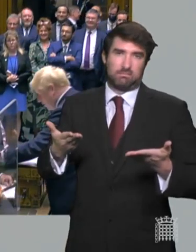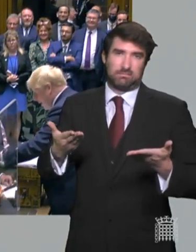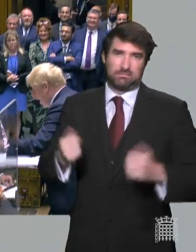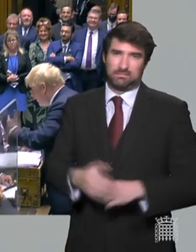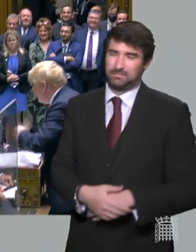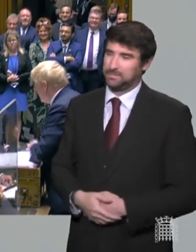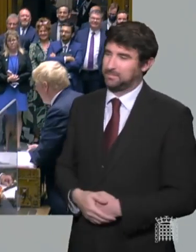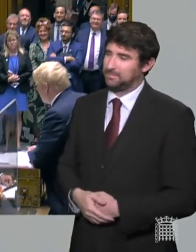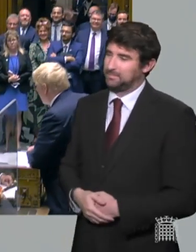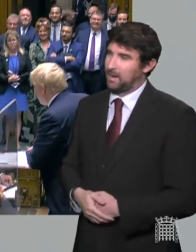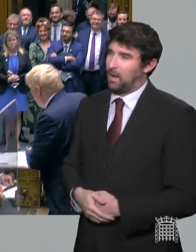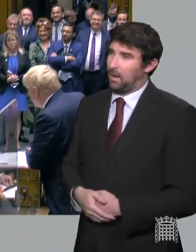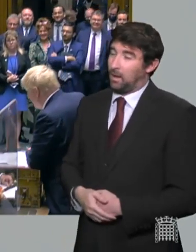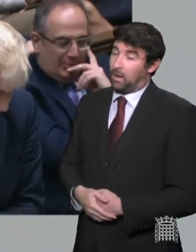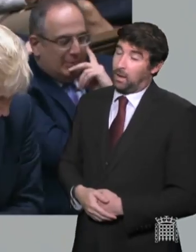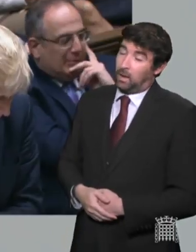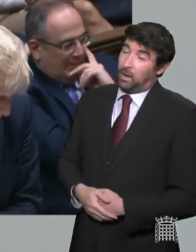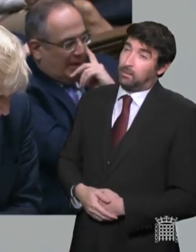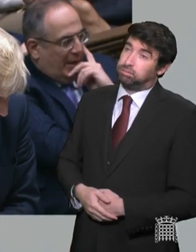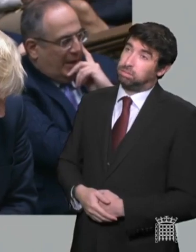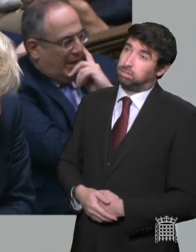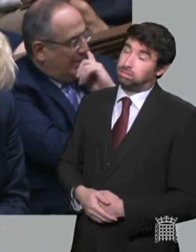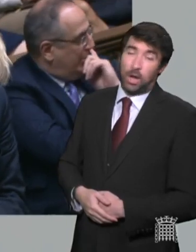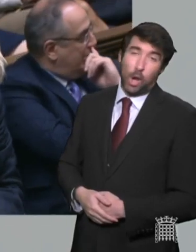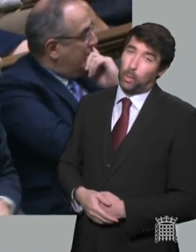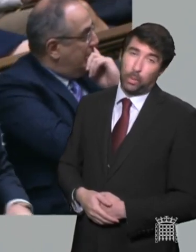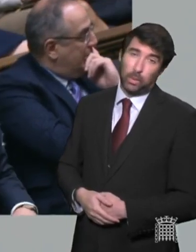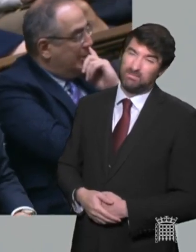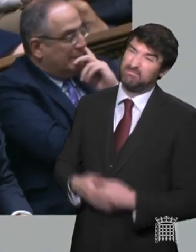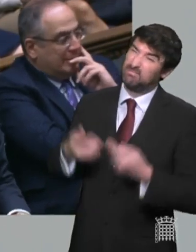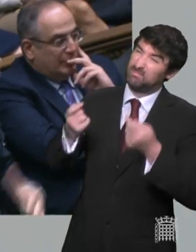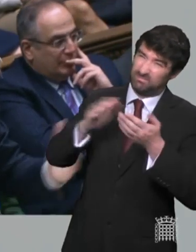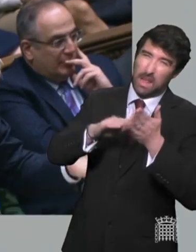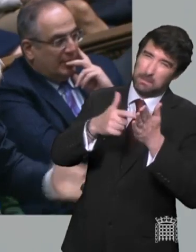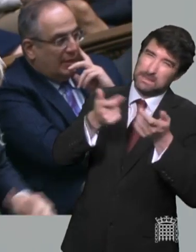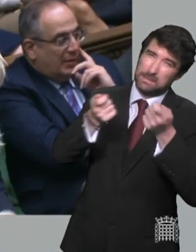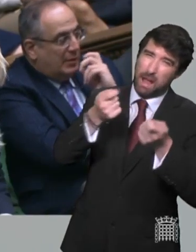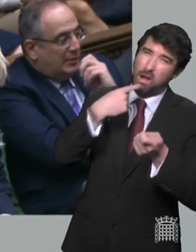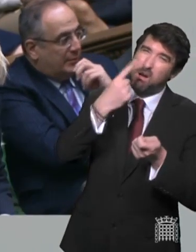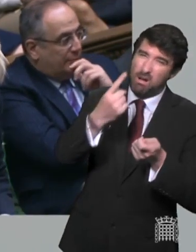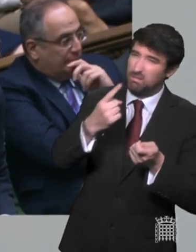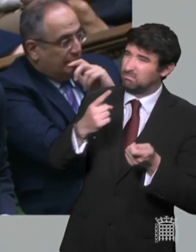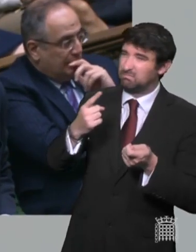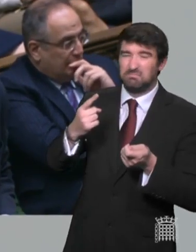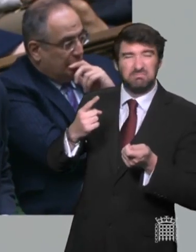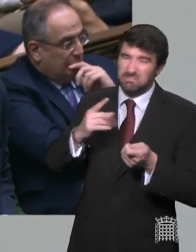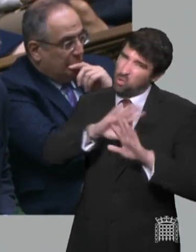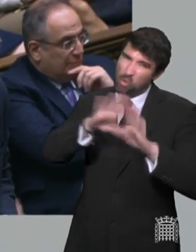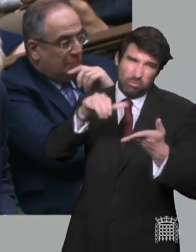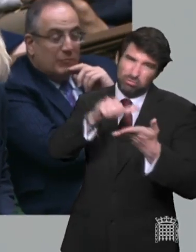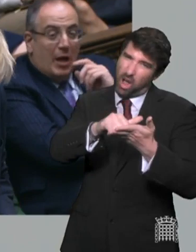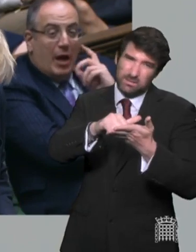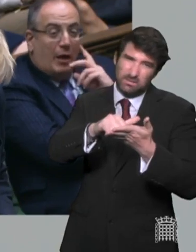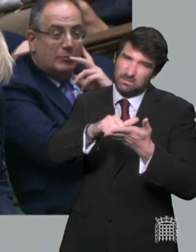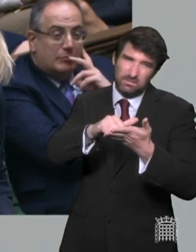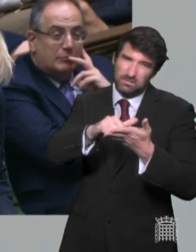Well, Mr. Speaker, I don't think that is the right priority for this country or for the people of Scotland. And I just remind him, actually, the words of the Deputy